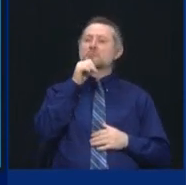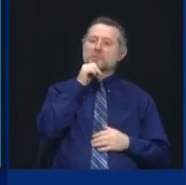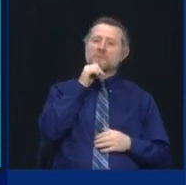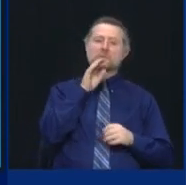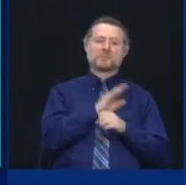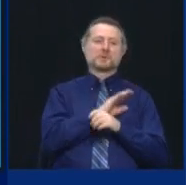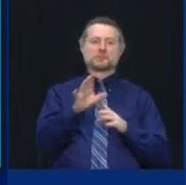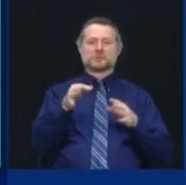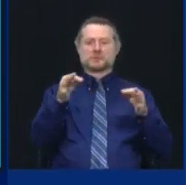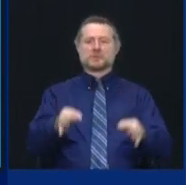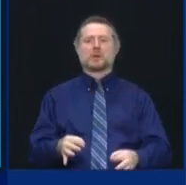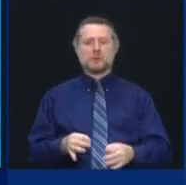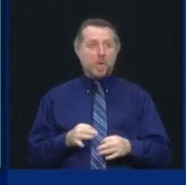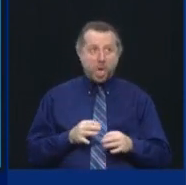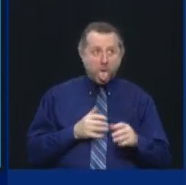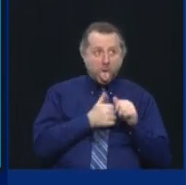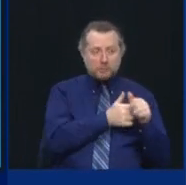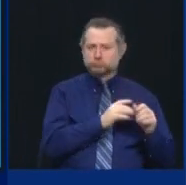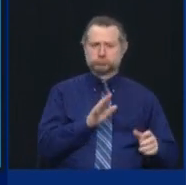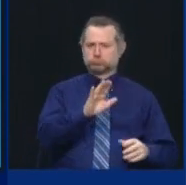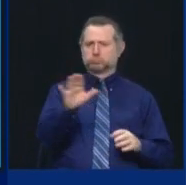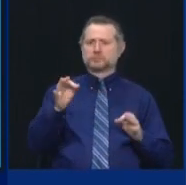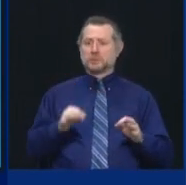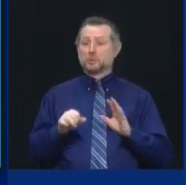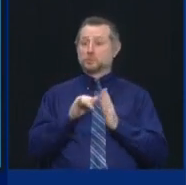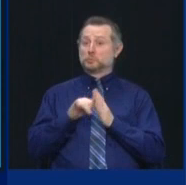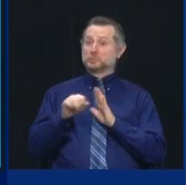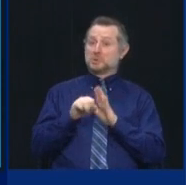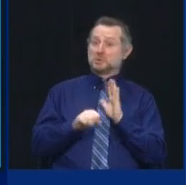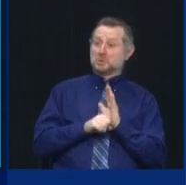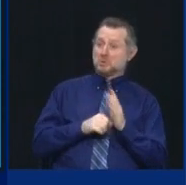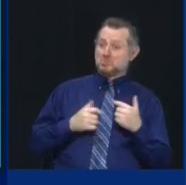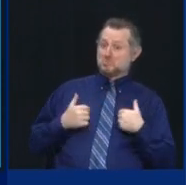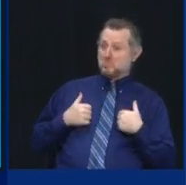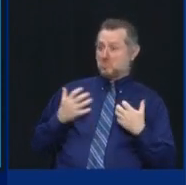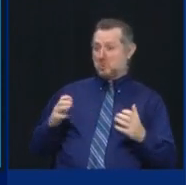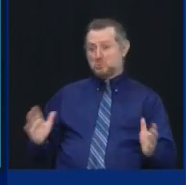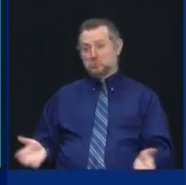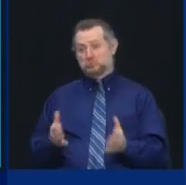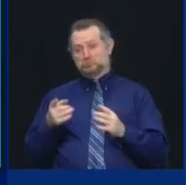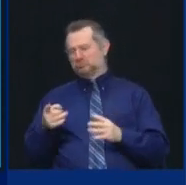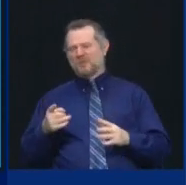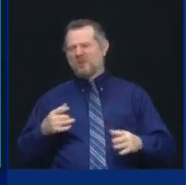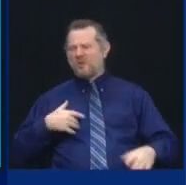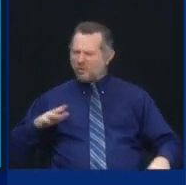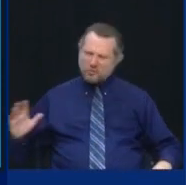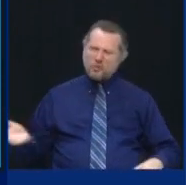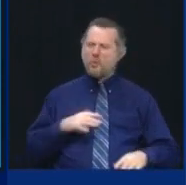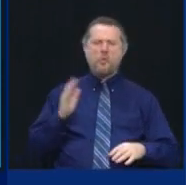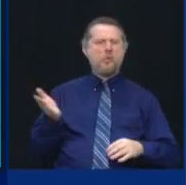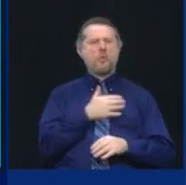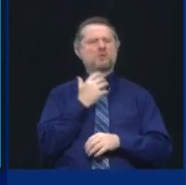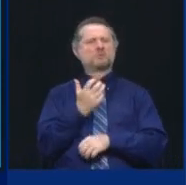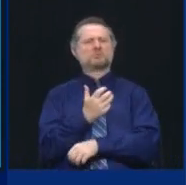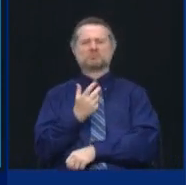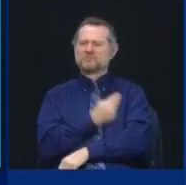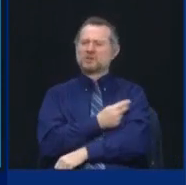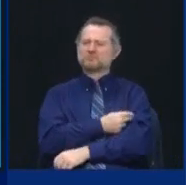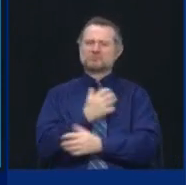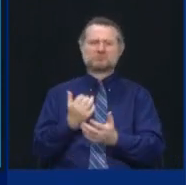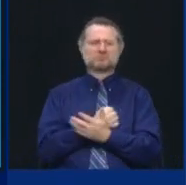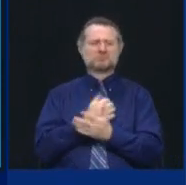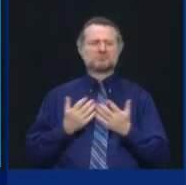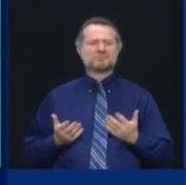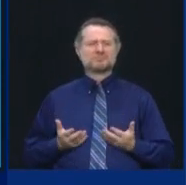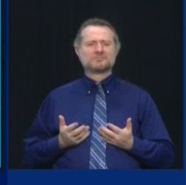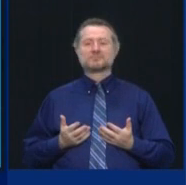control. And frankly, from the state's point of view, we want to encourage people to get vaccinated. Yes, there are